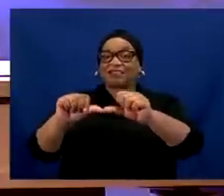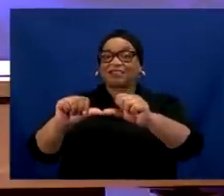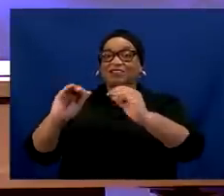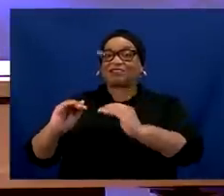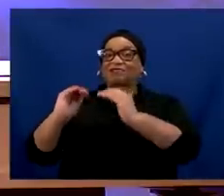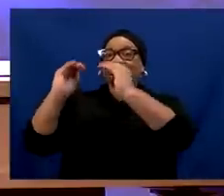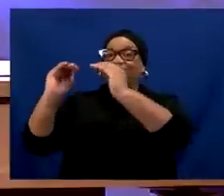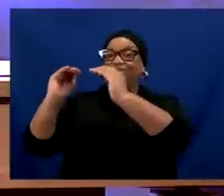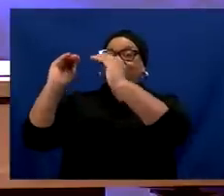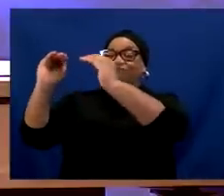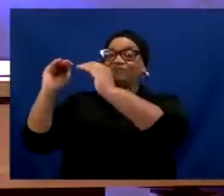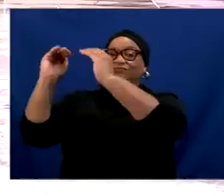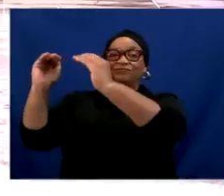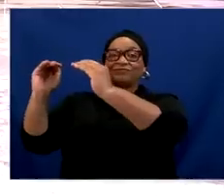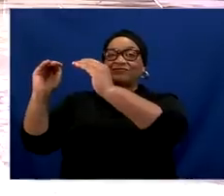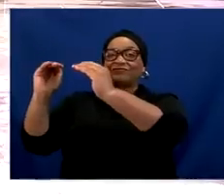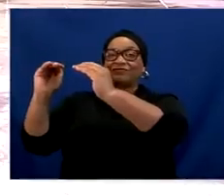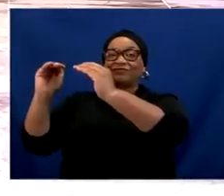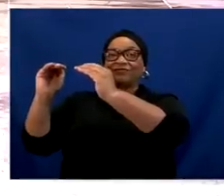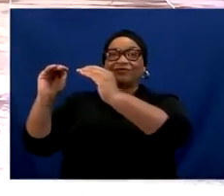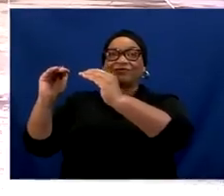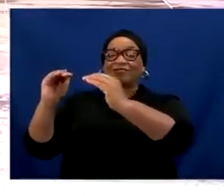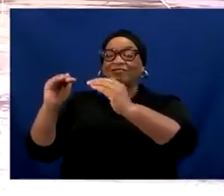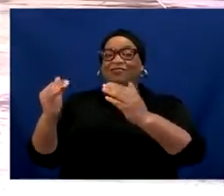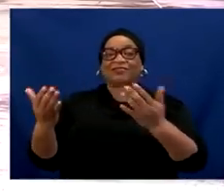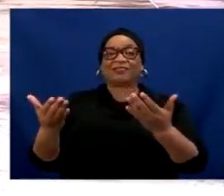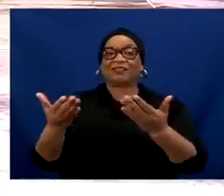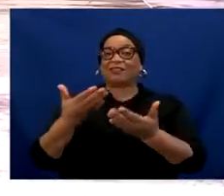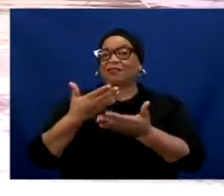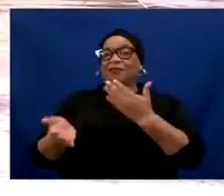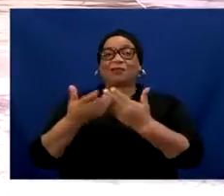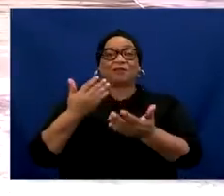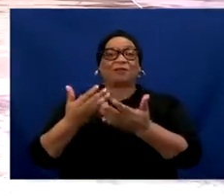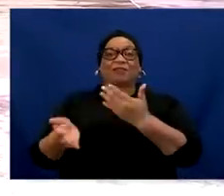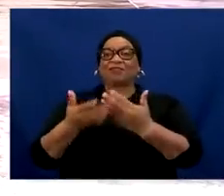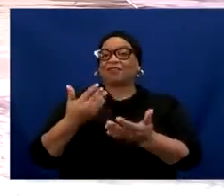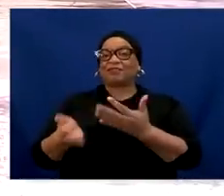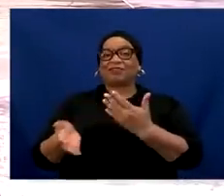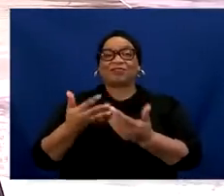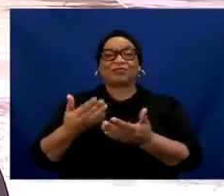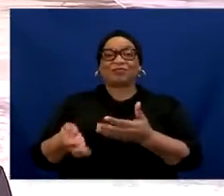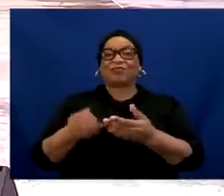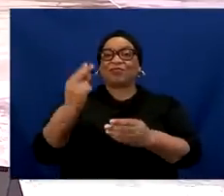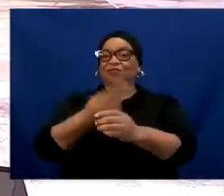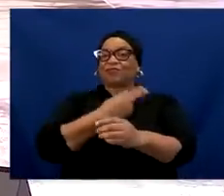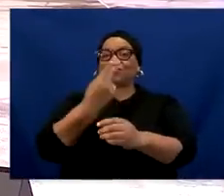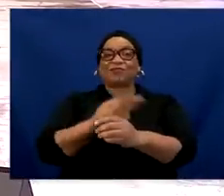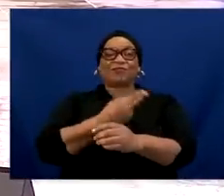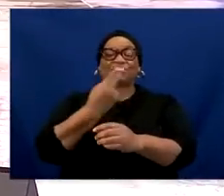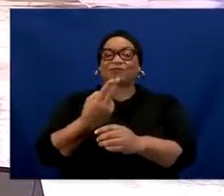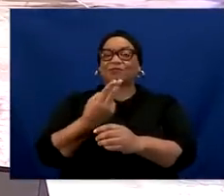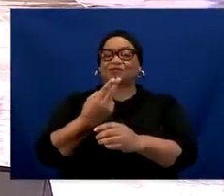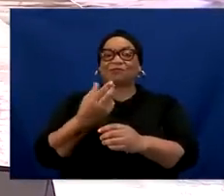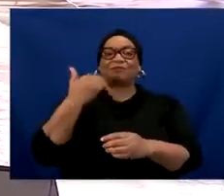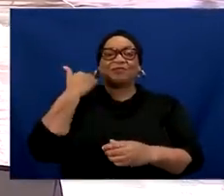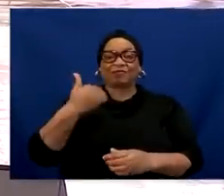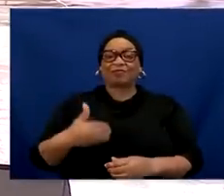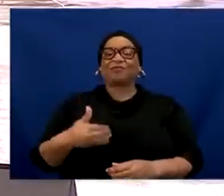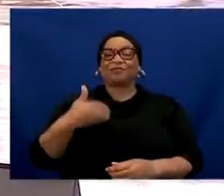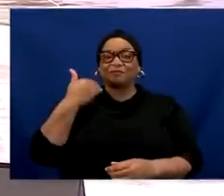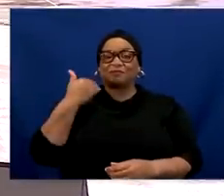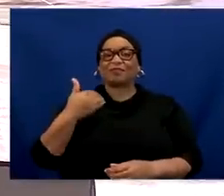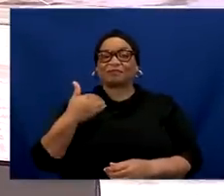higher levels. Be it unto me, Lord, even as you have said. Be it unto